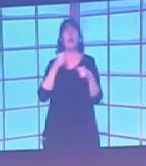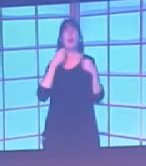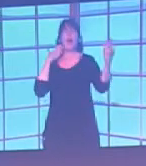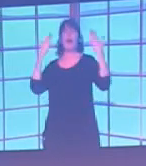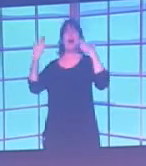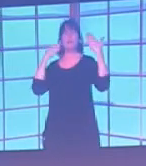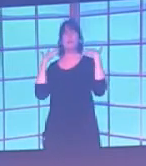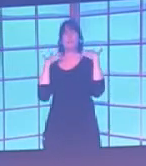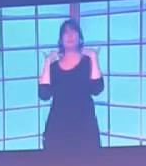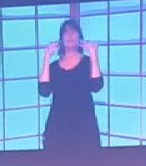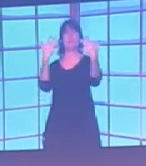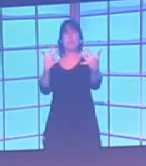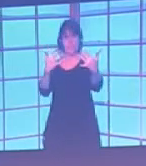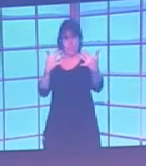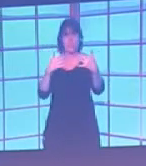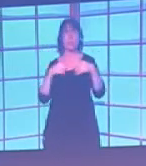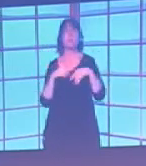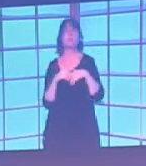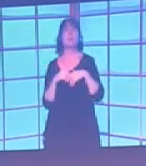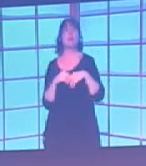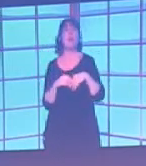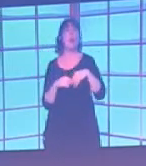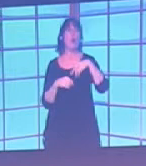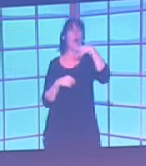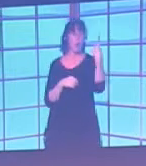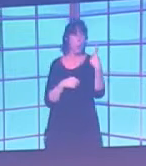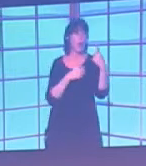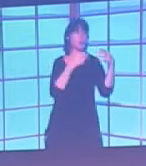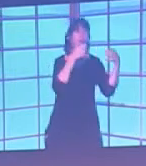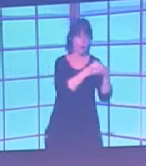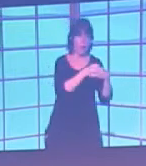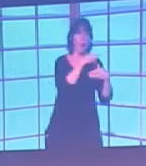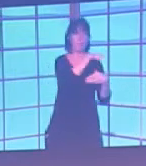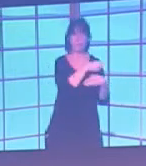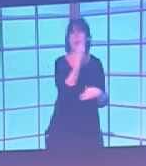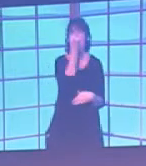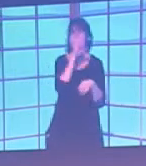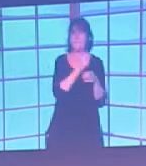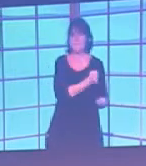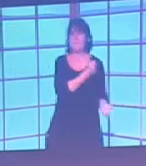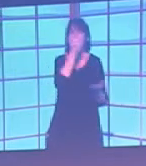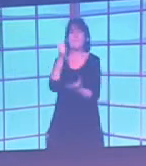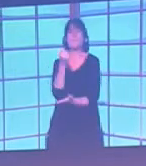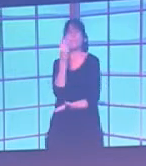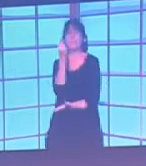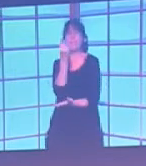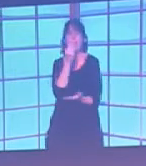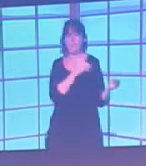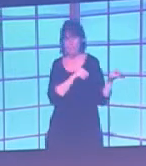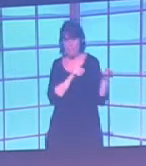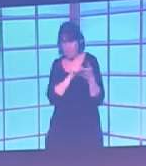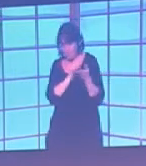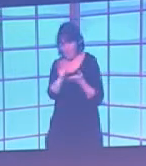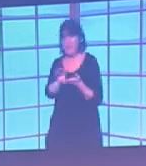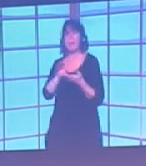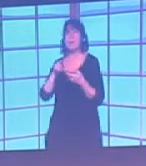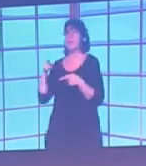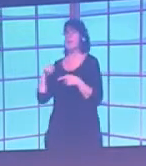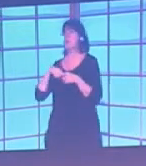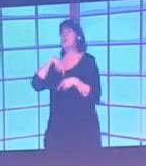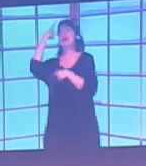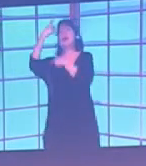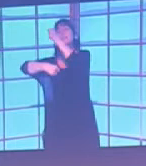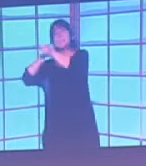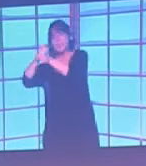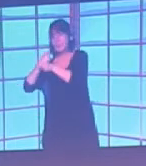and financed by one of the clubs. Very good. So, but in the beginning,